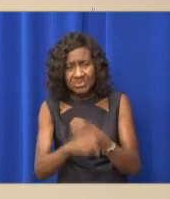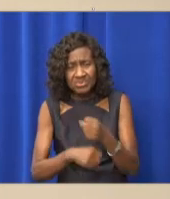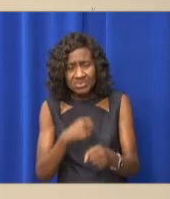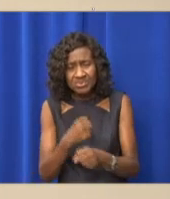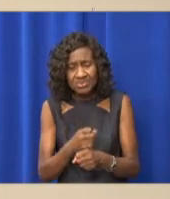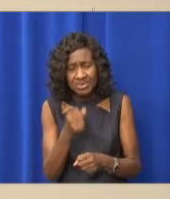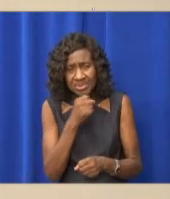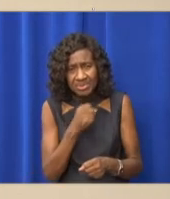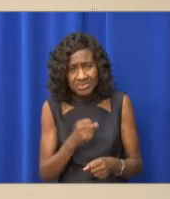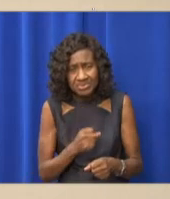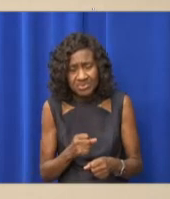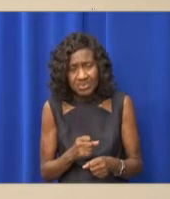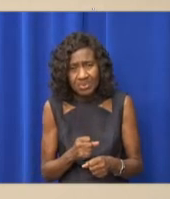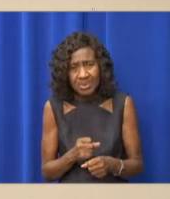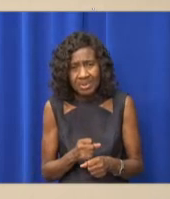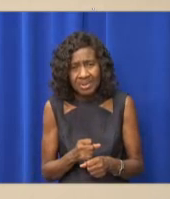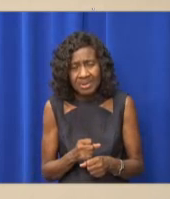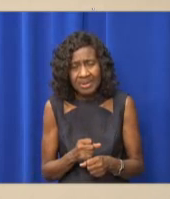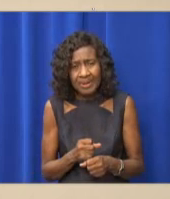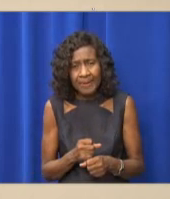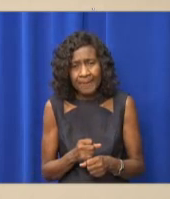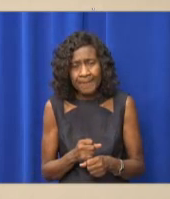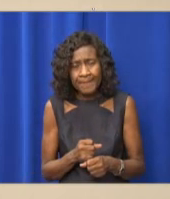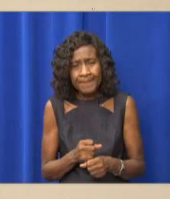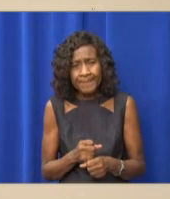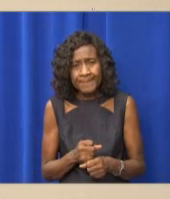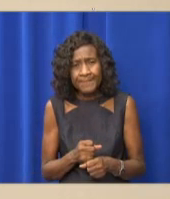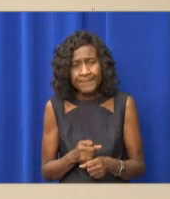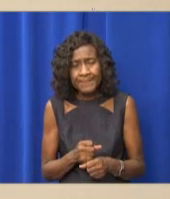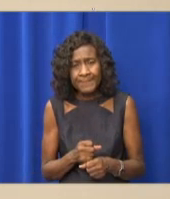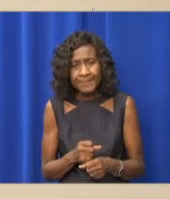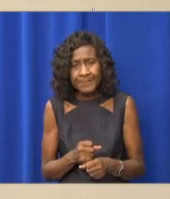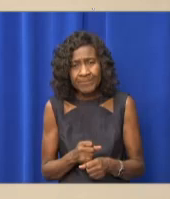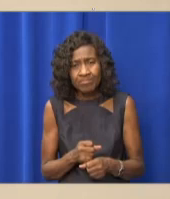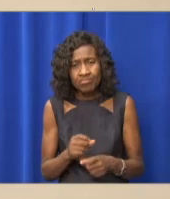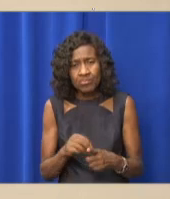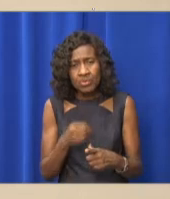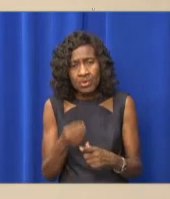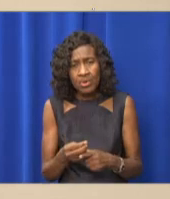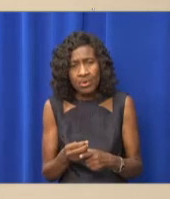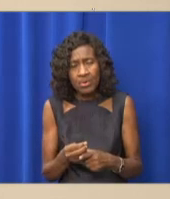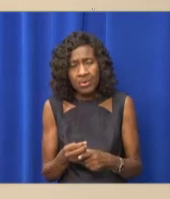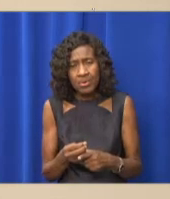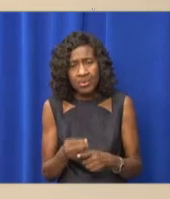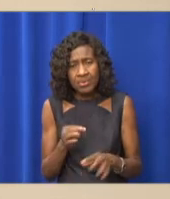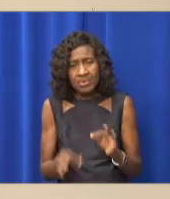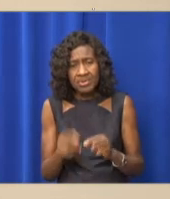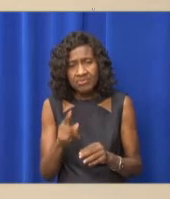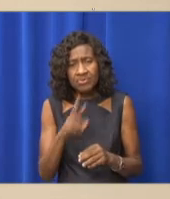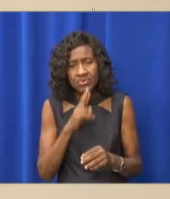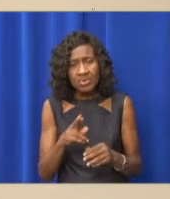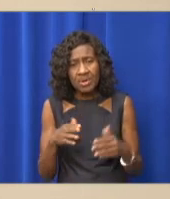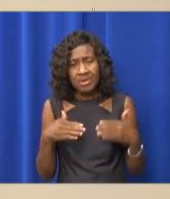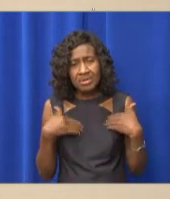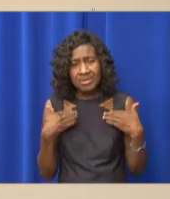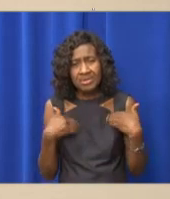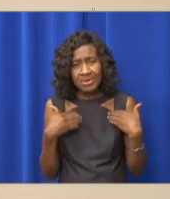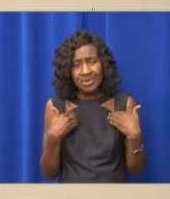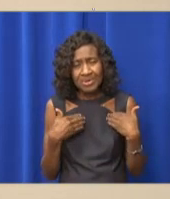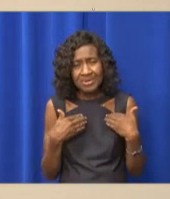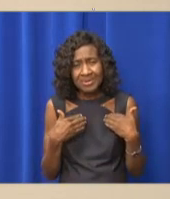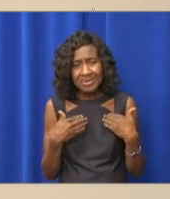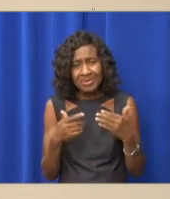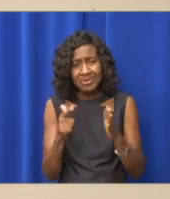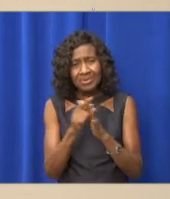I wished happy birthday a few weeks ago, or whether you are some young, buff